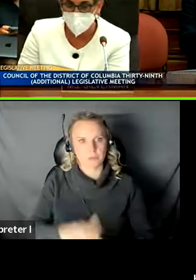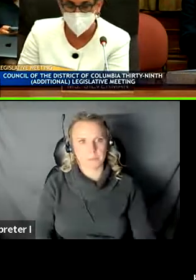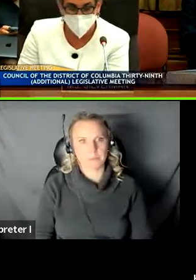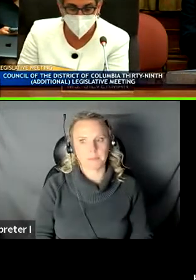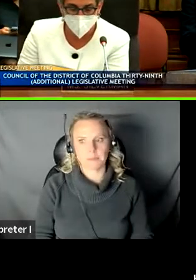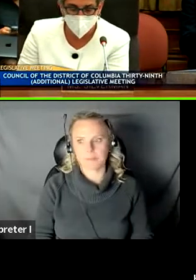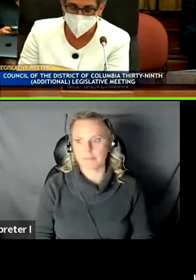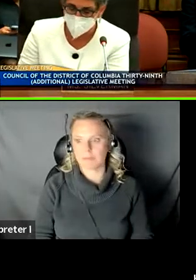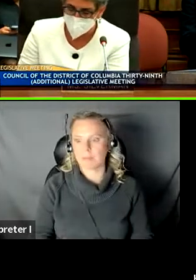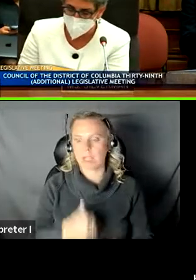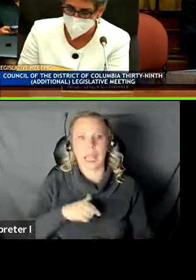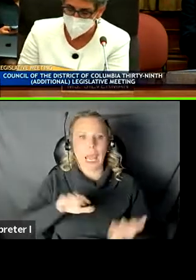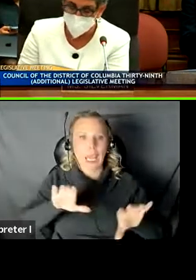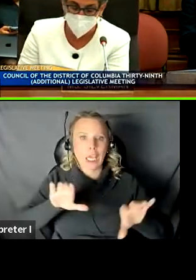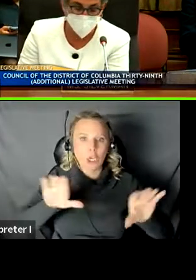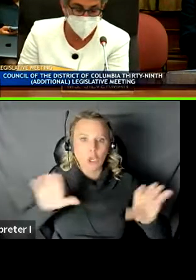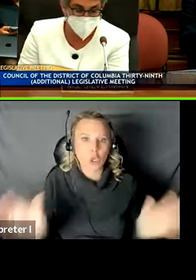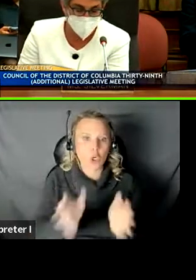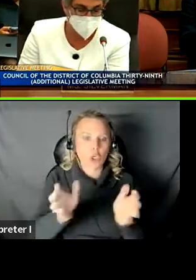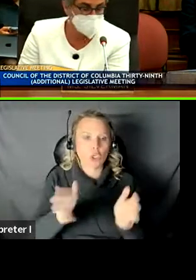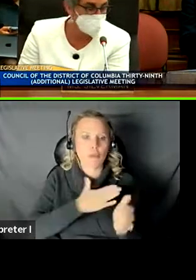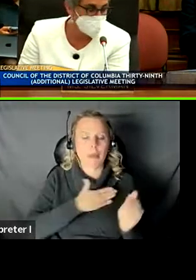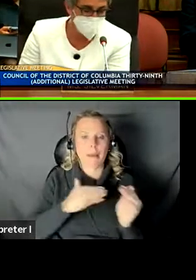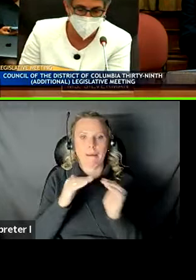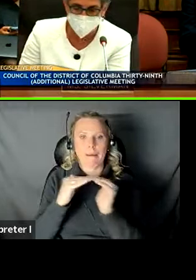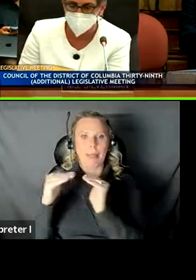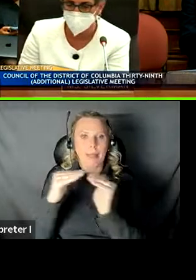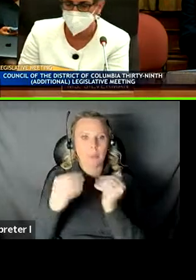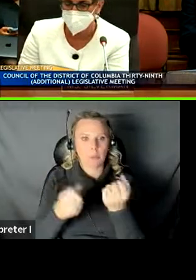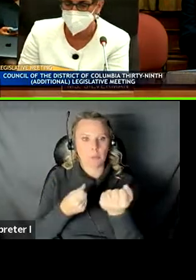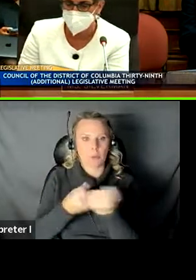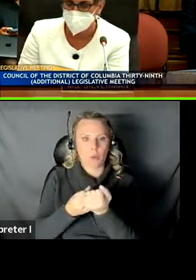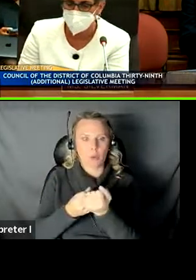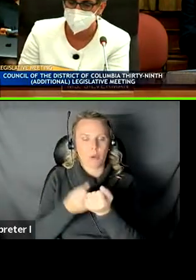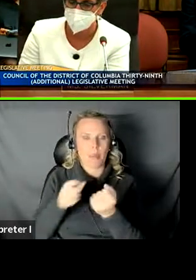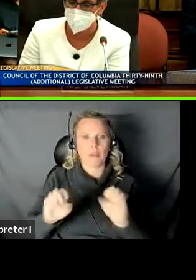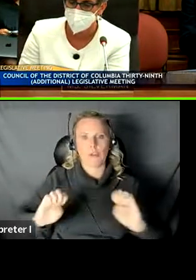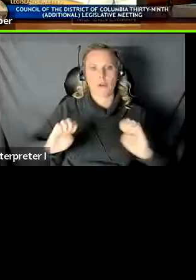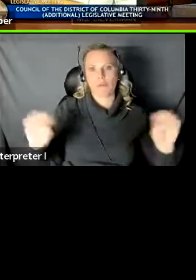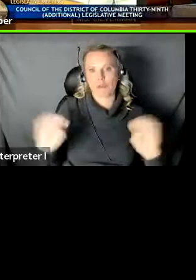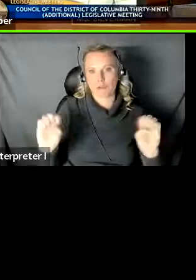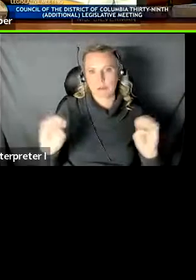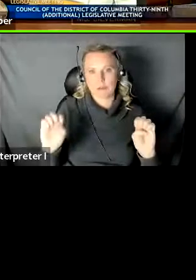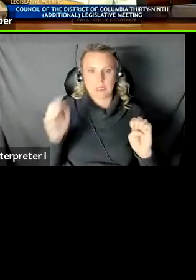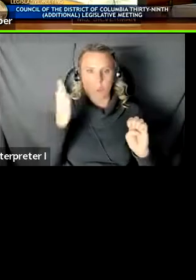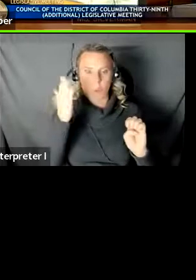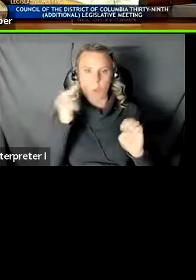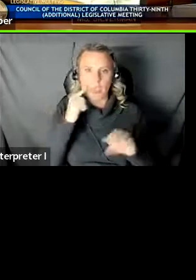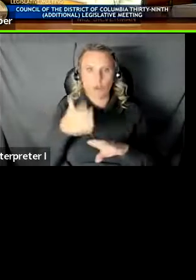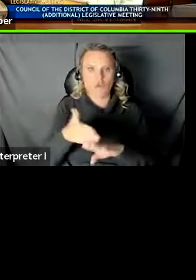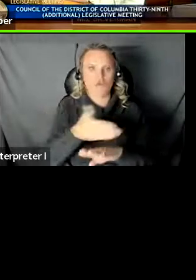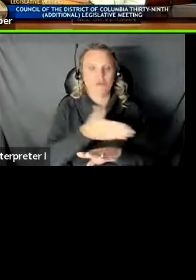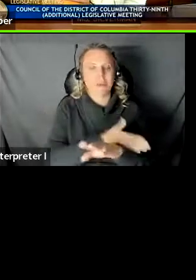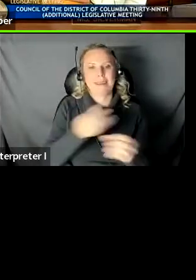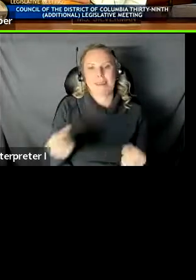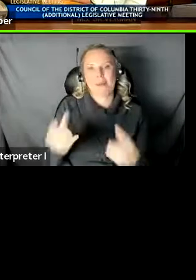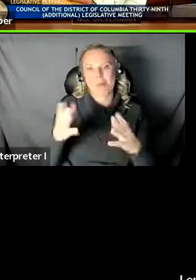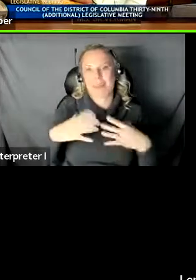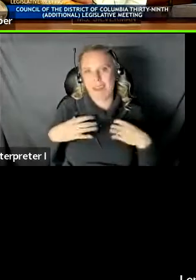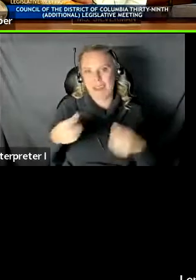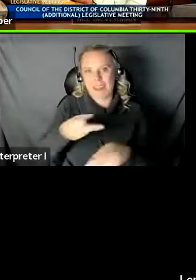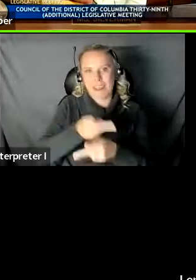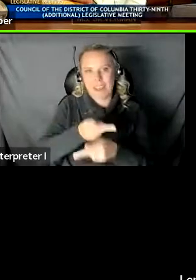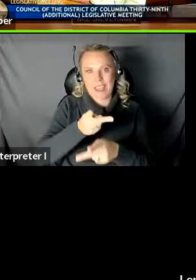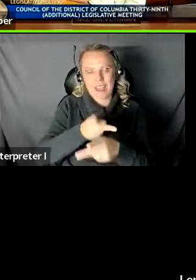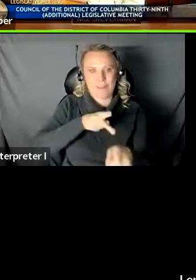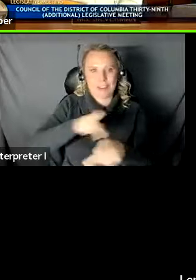I encourage my colleagues to support this emergency so that we can increase the number of healthcare professionals